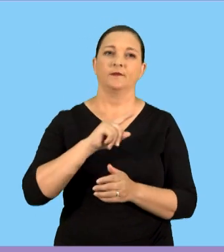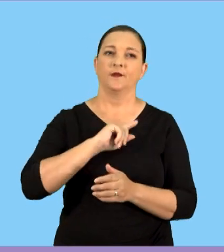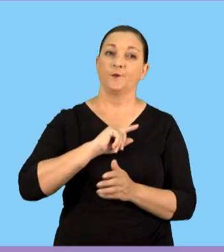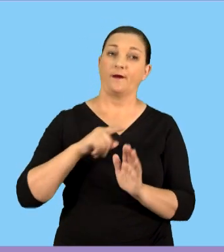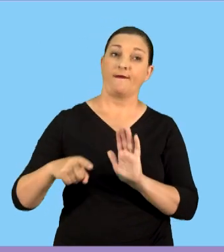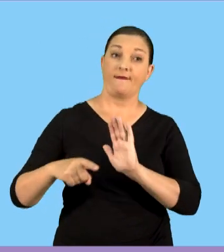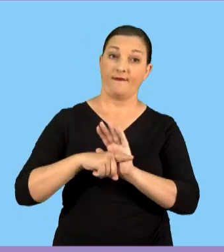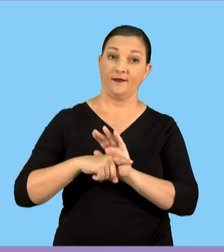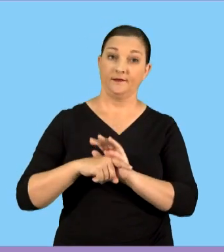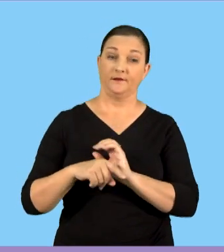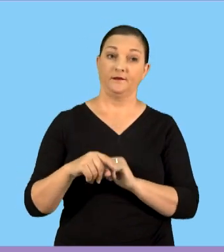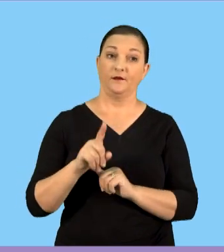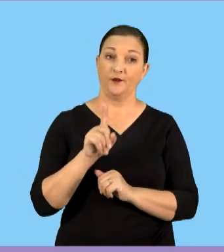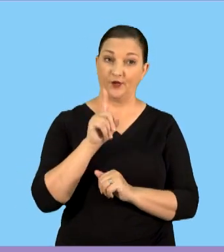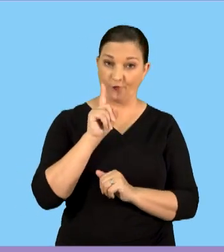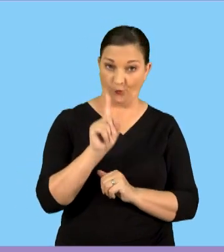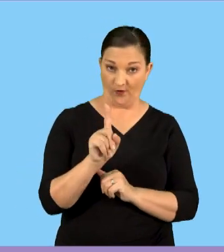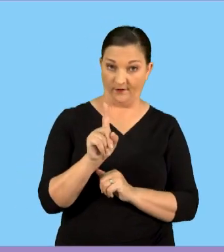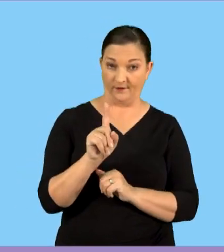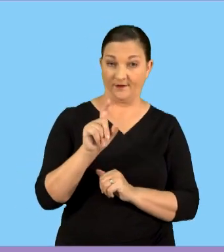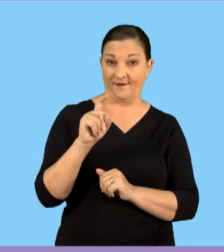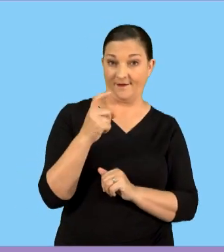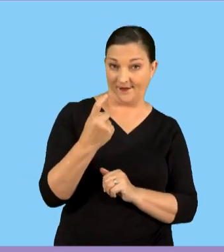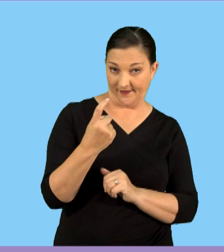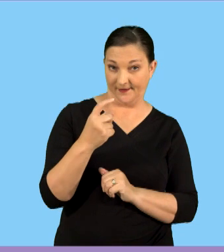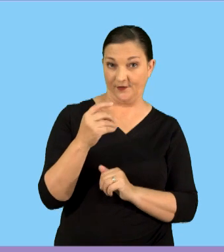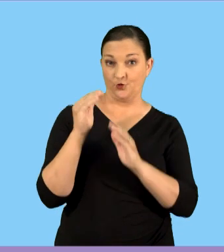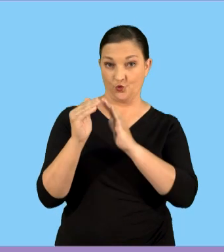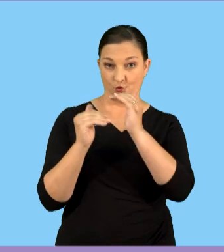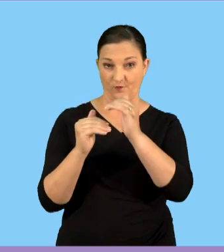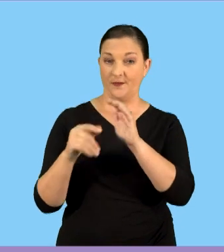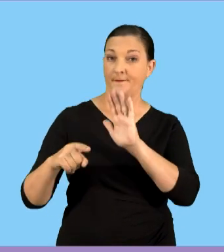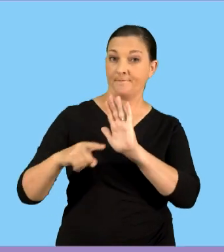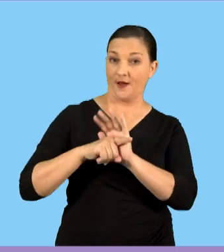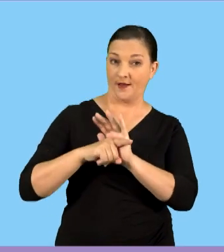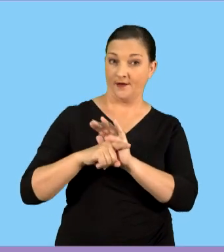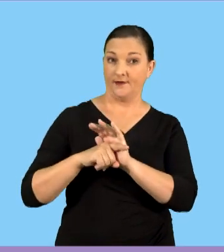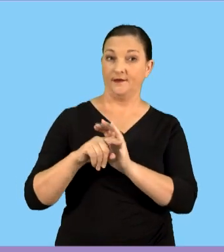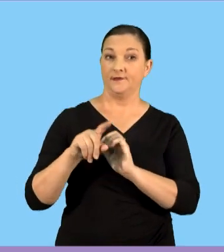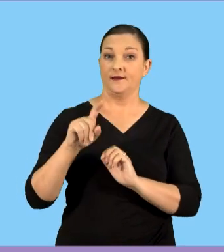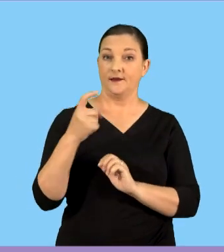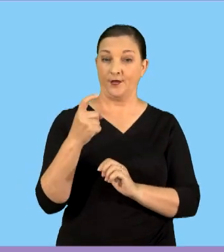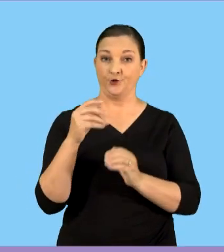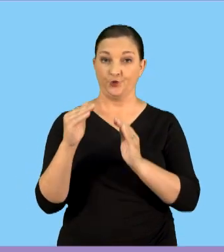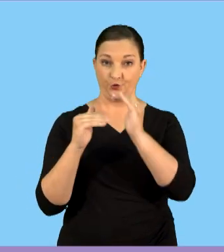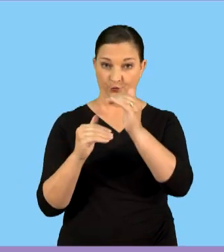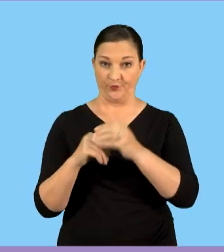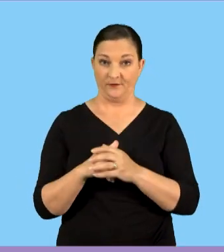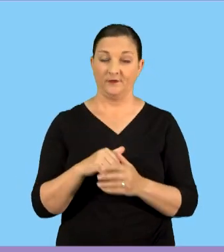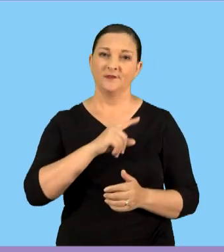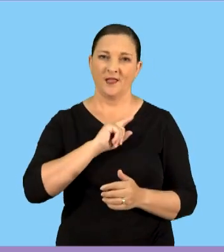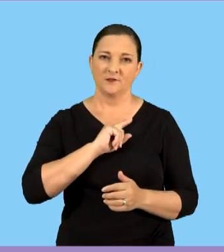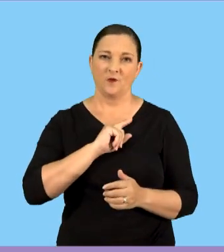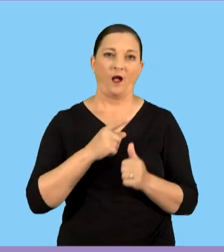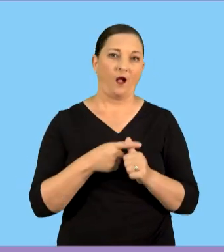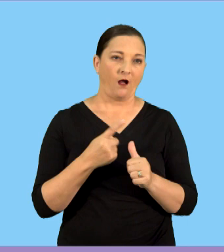those as well. So we have a negative 1x cubed minus a 3x cubed, and that